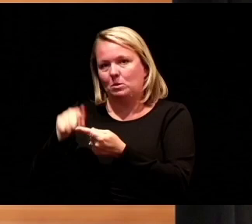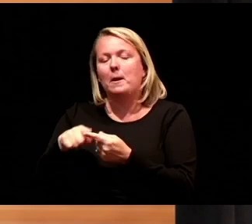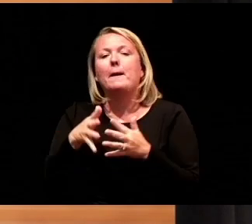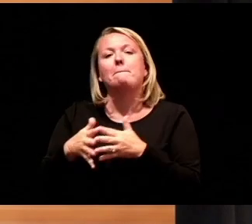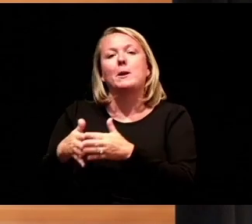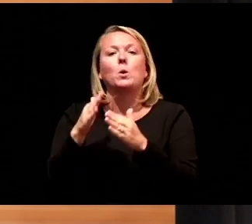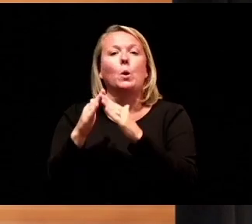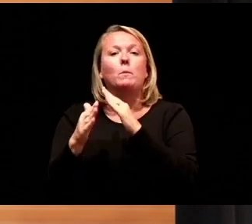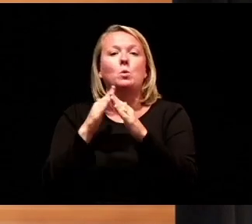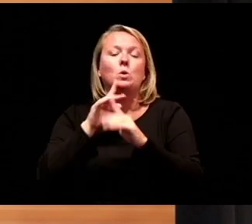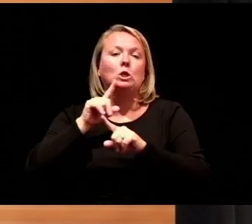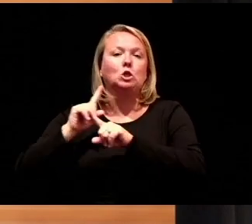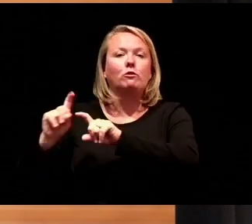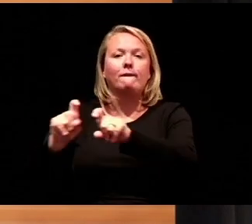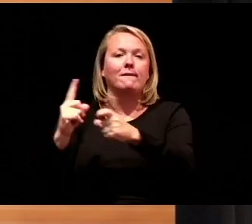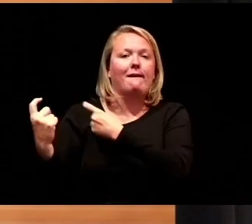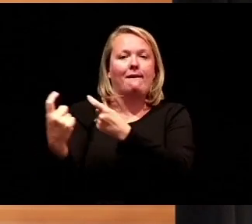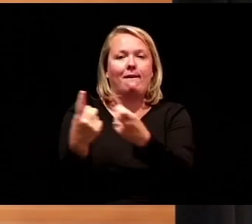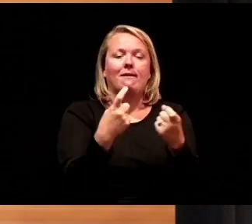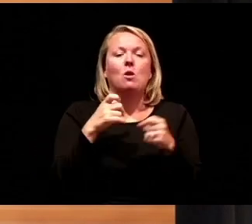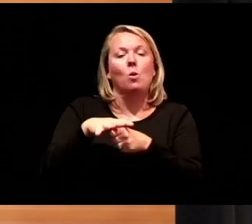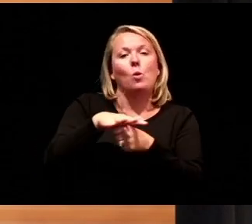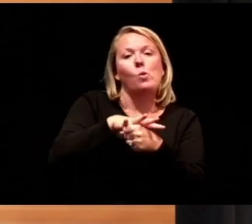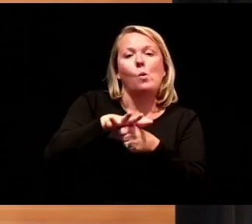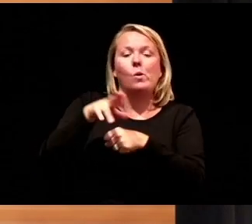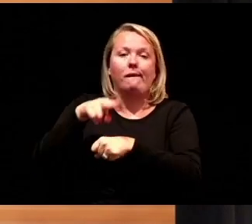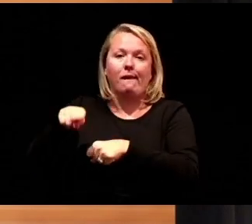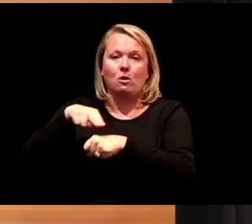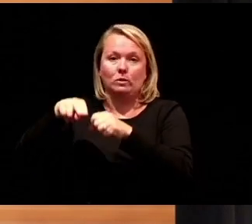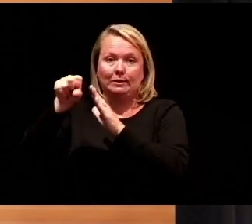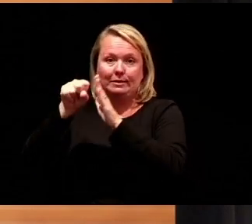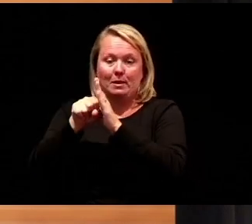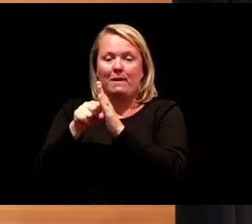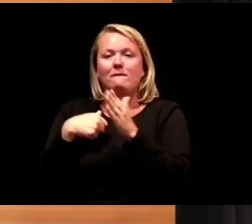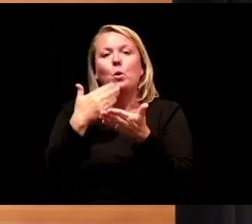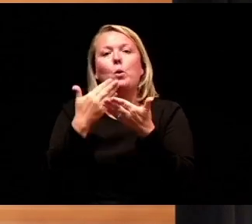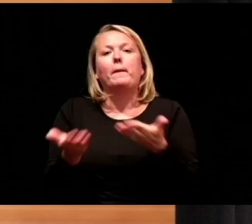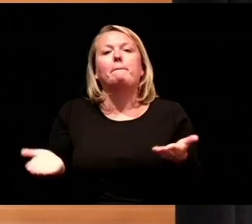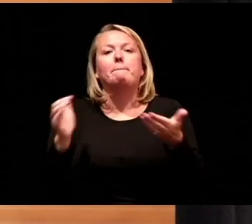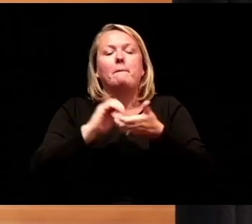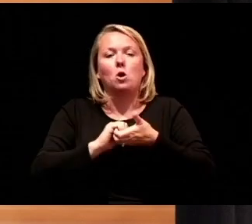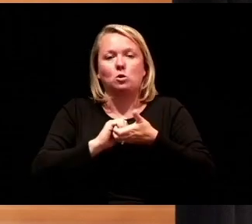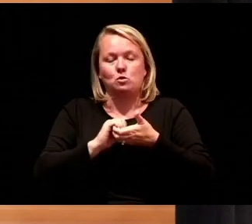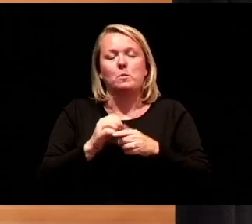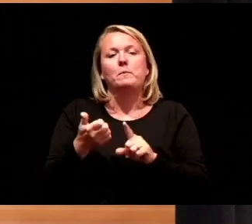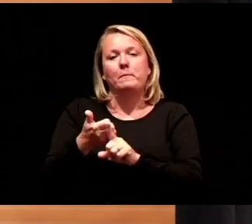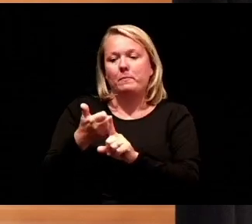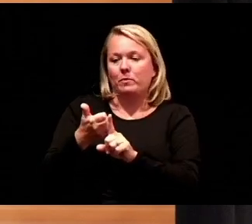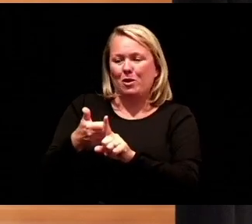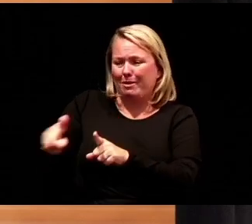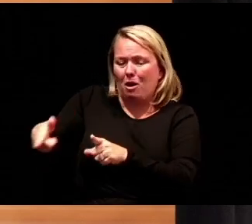when we're talking about occupancy standards. The structure of the dwelling and other similar factors. So to assume, you know,